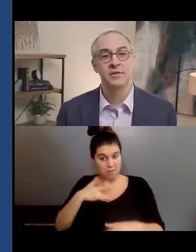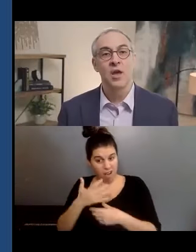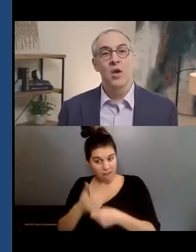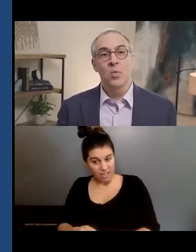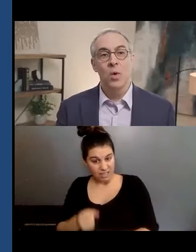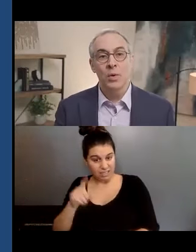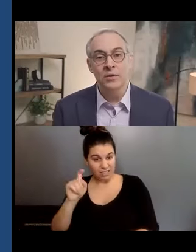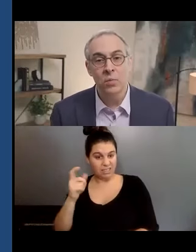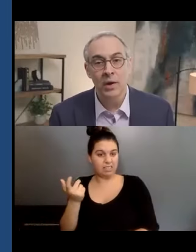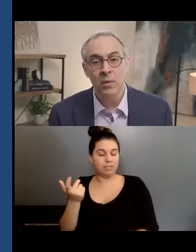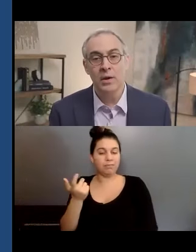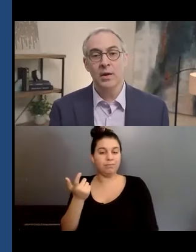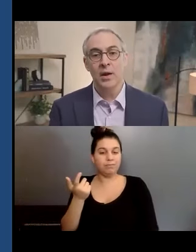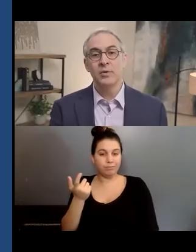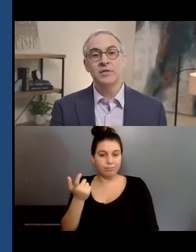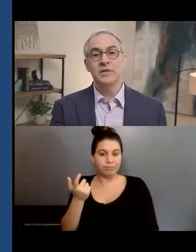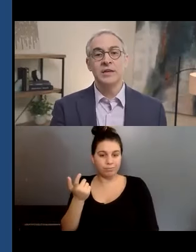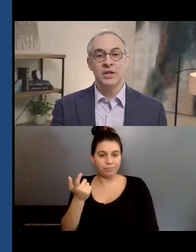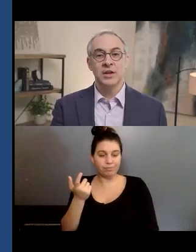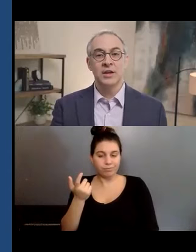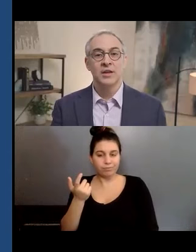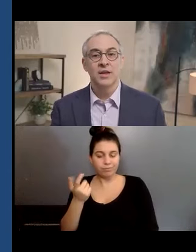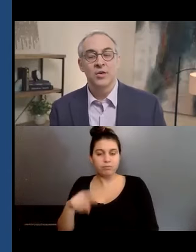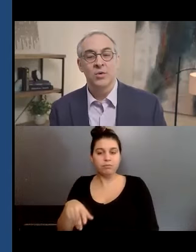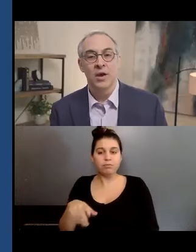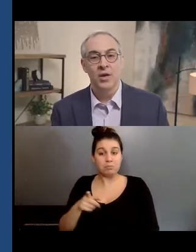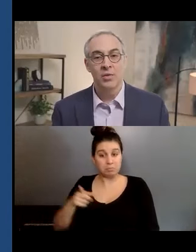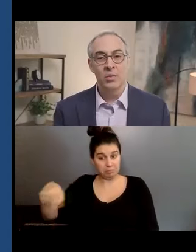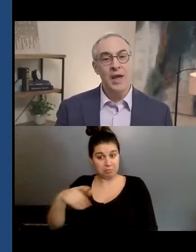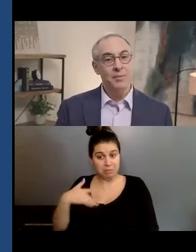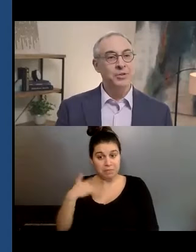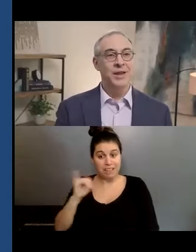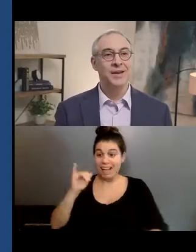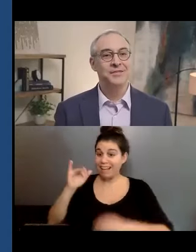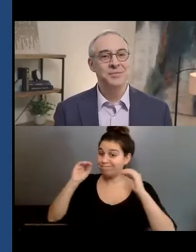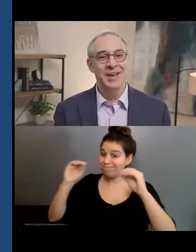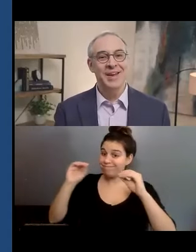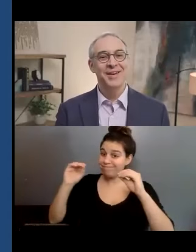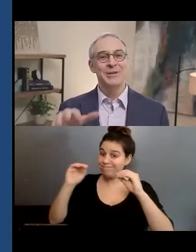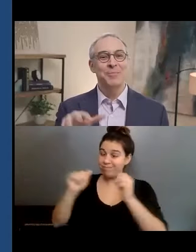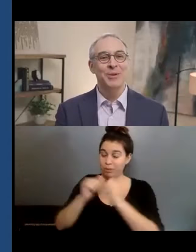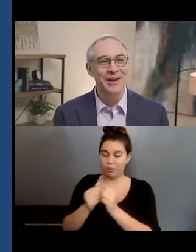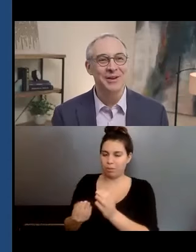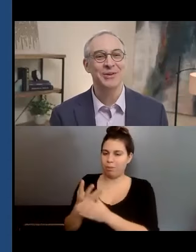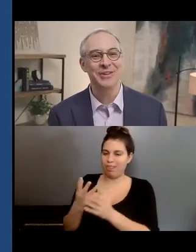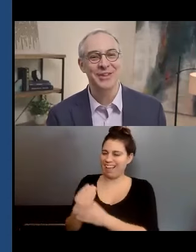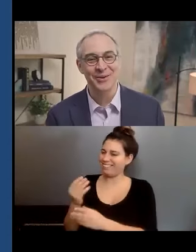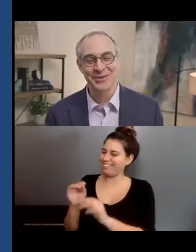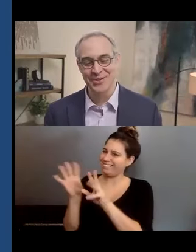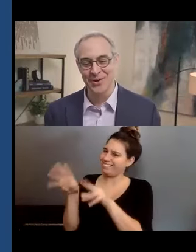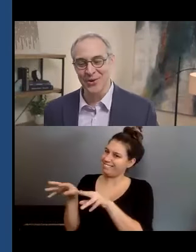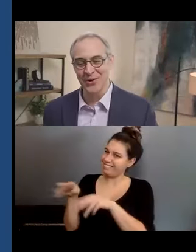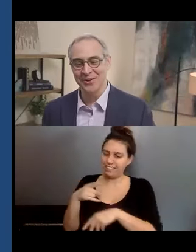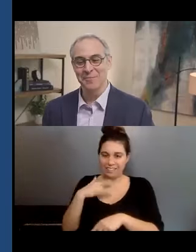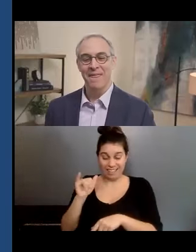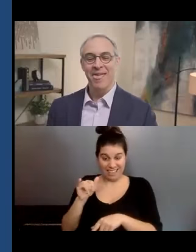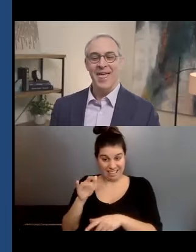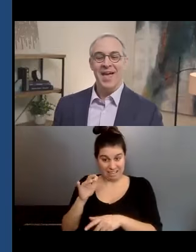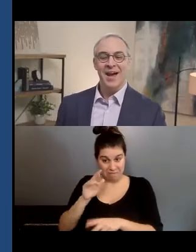like what I was teaching with that plant next to me was applicable to their